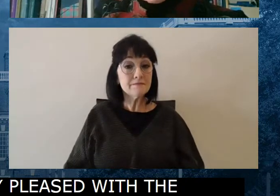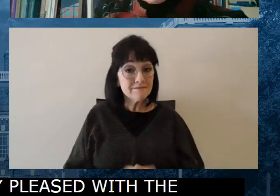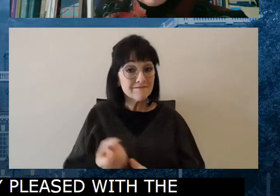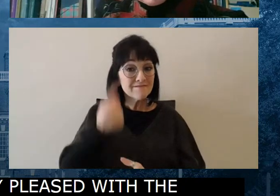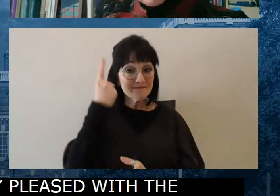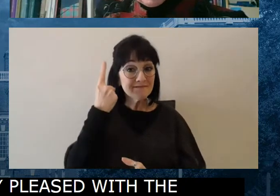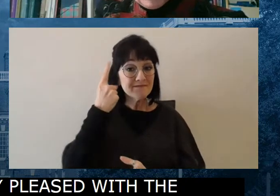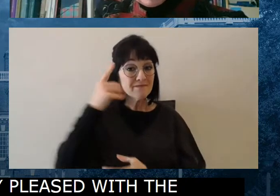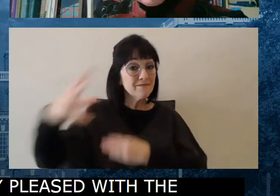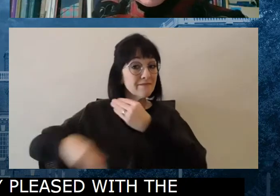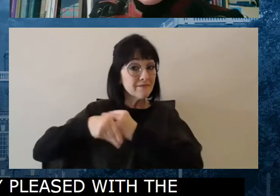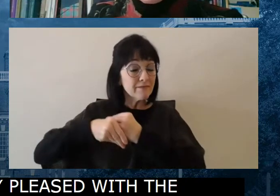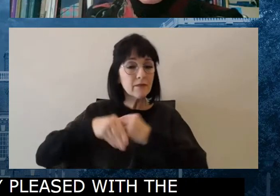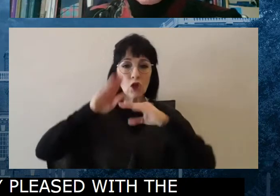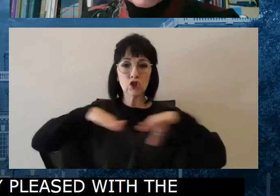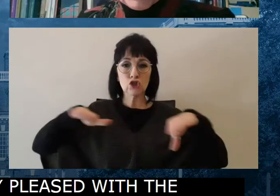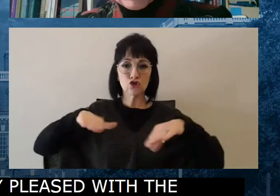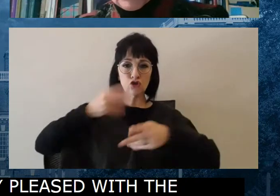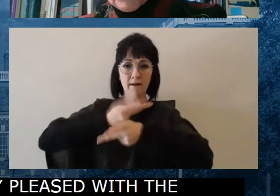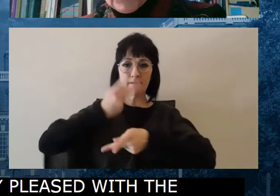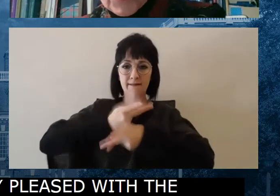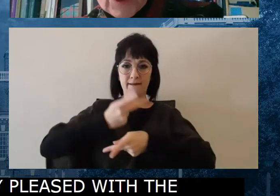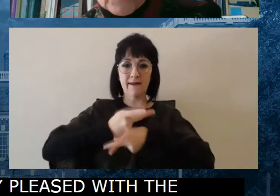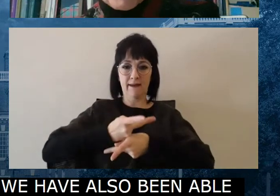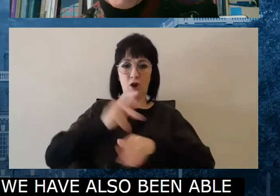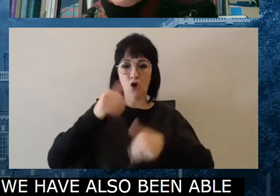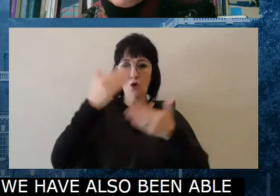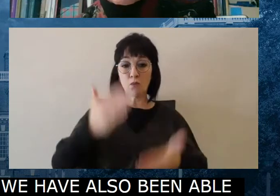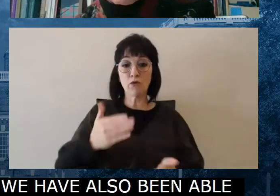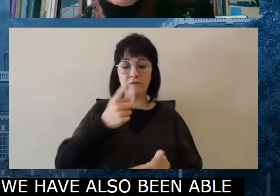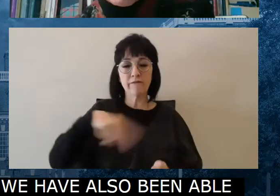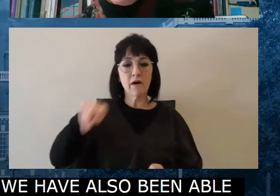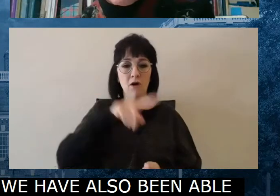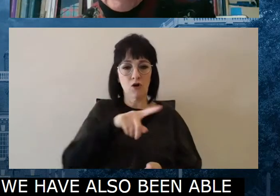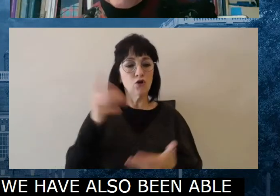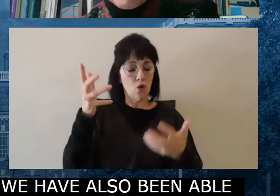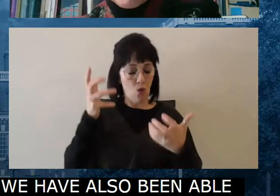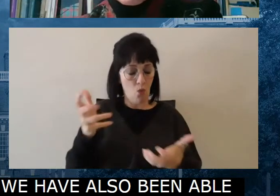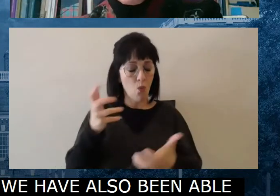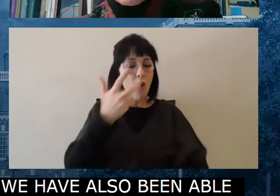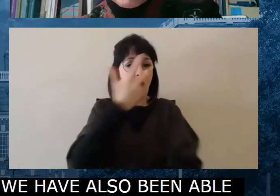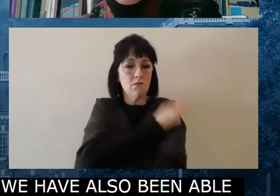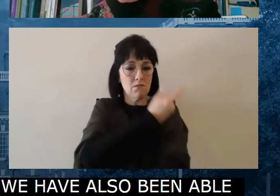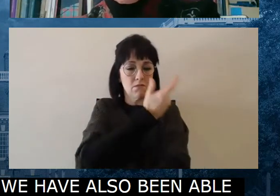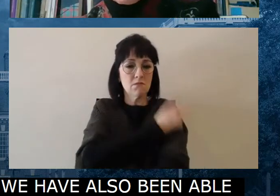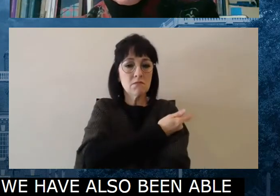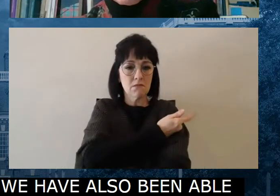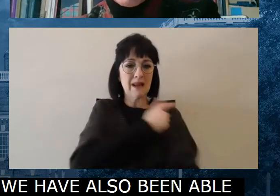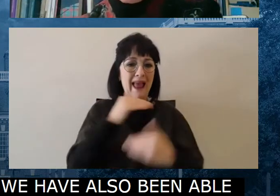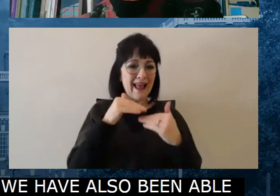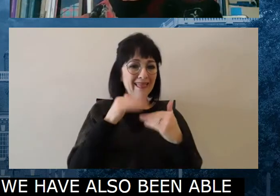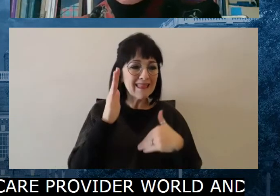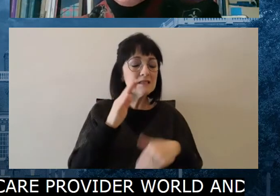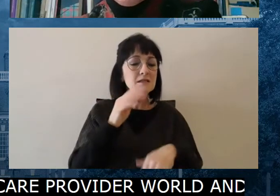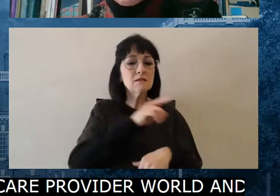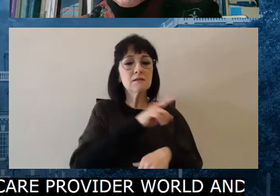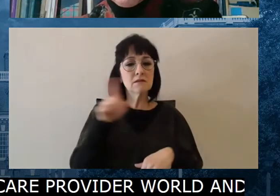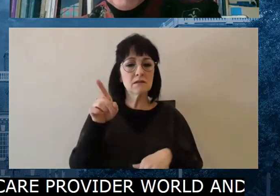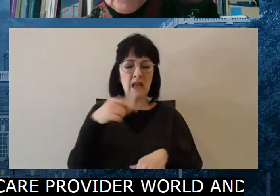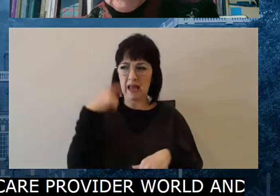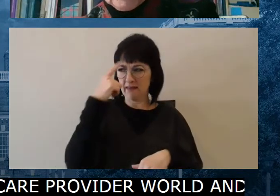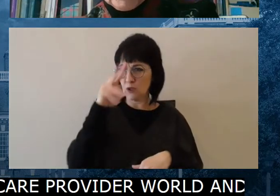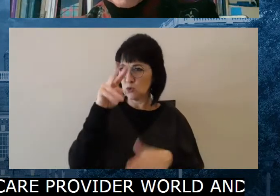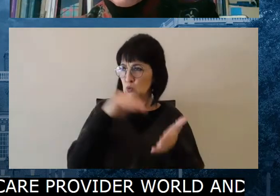half of the child care providers will have received at least their first dose by the end of the week as well. So again, 2,200